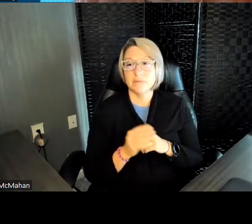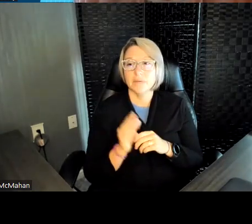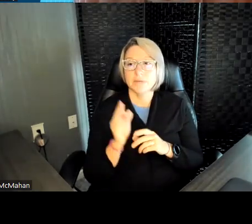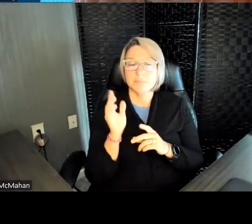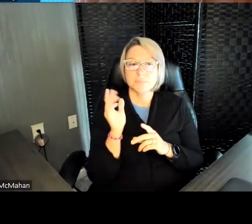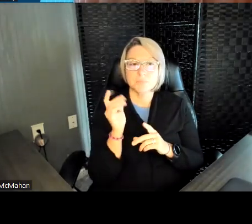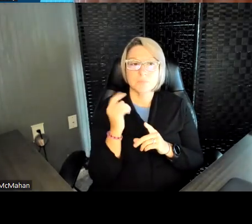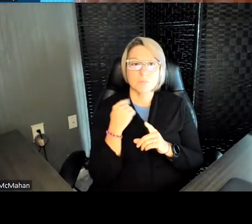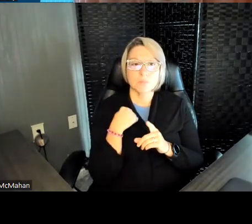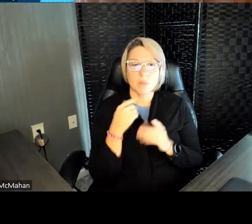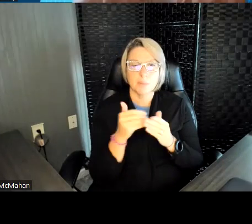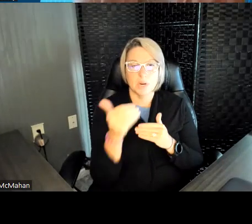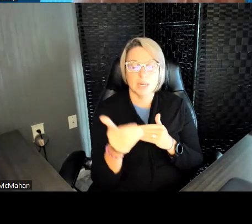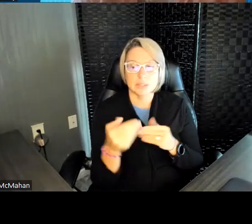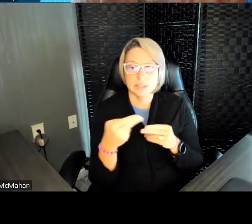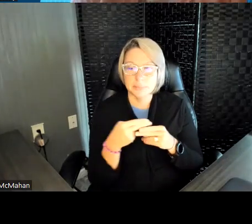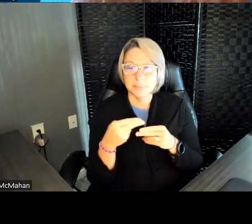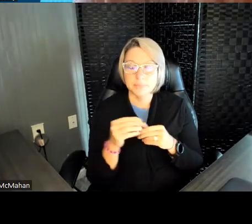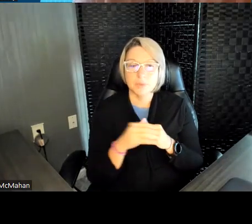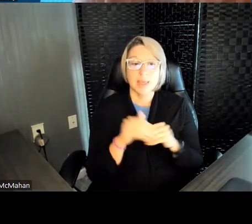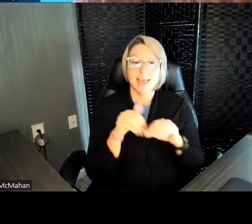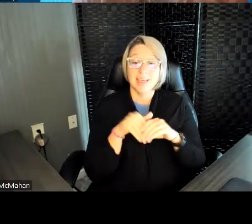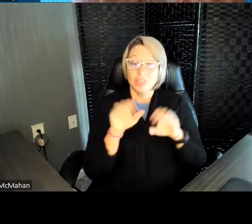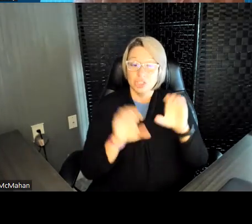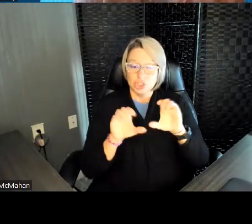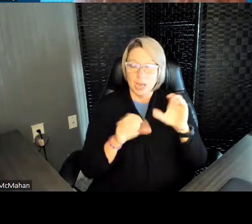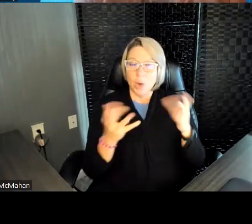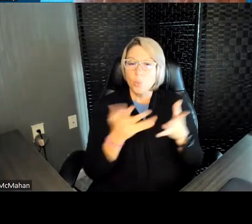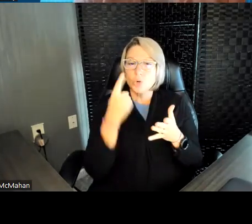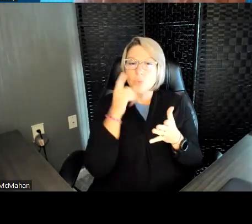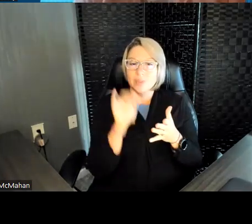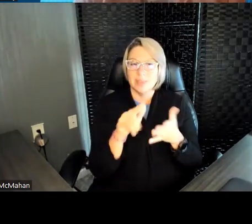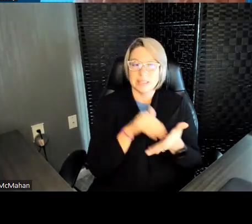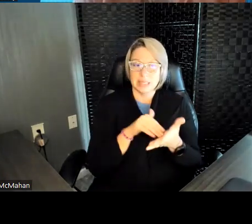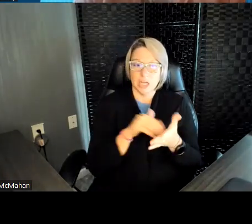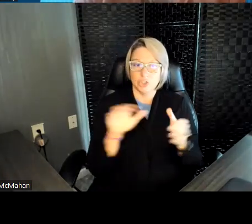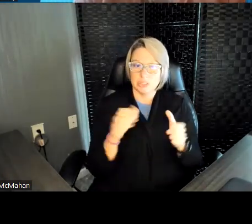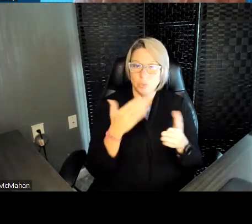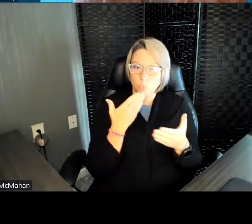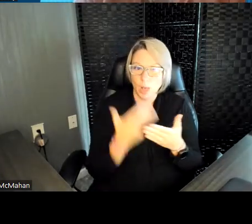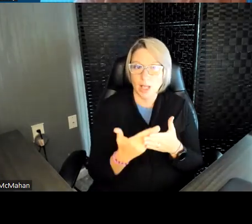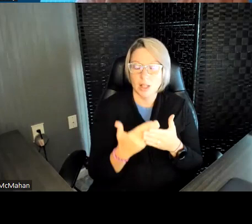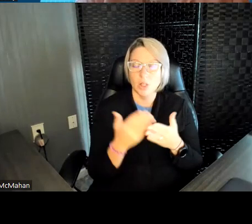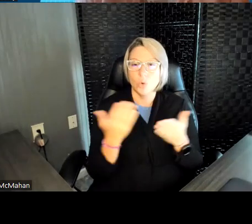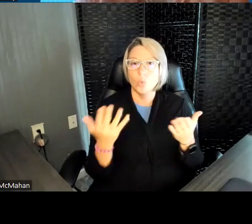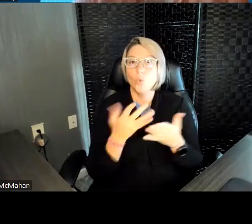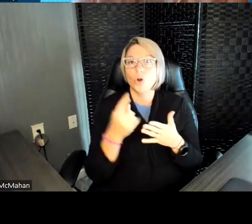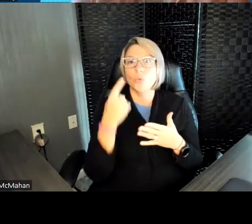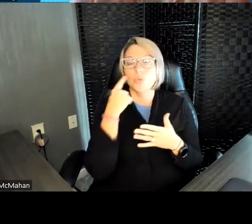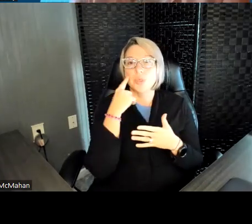in to give the next one. So in the chat, what do you think that this doctor did really well? What would you think might